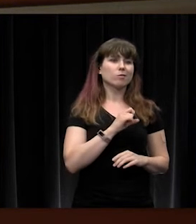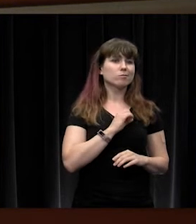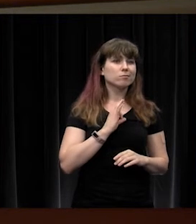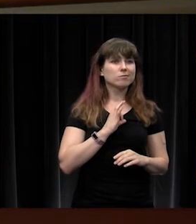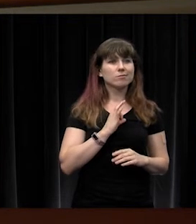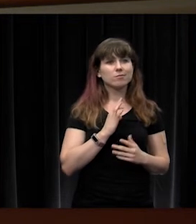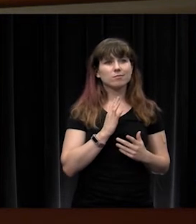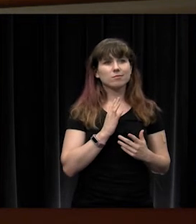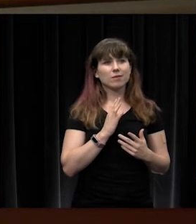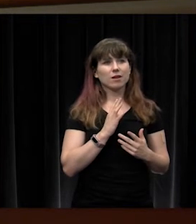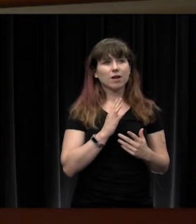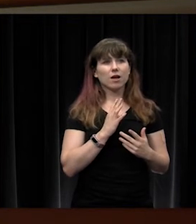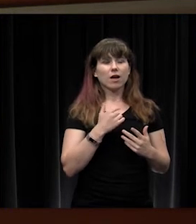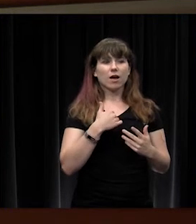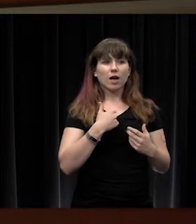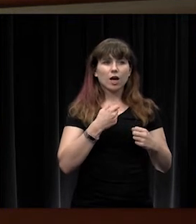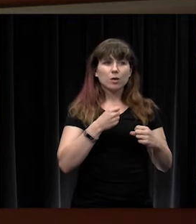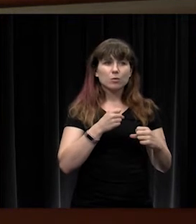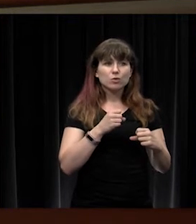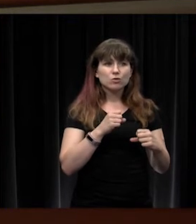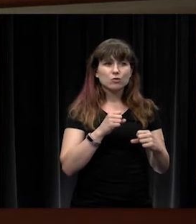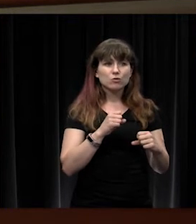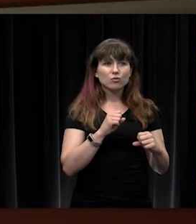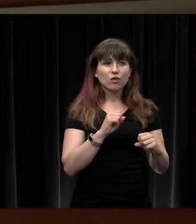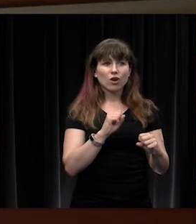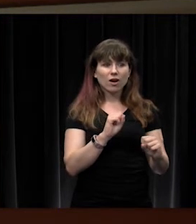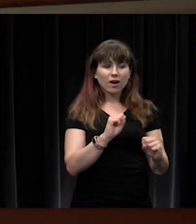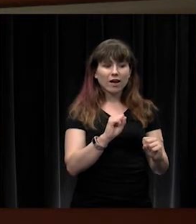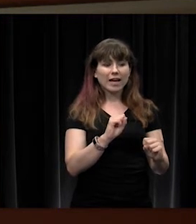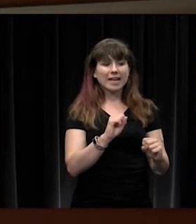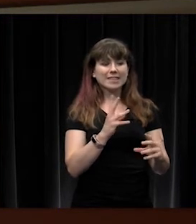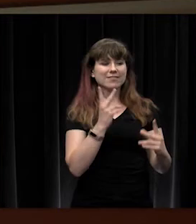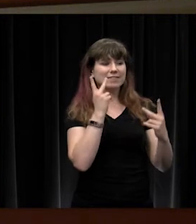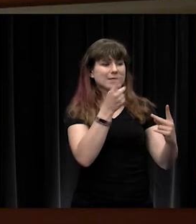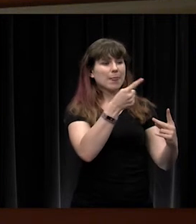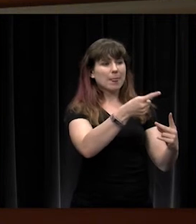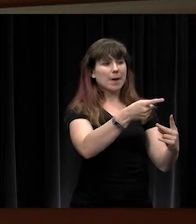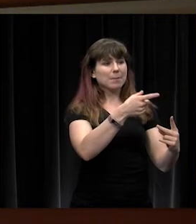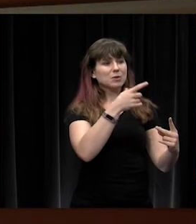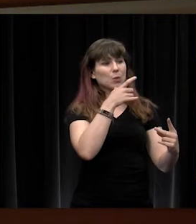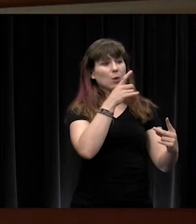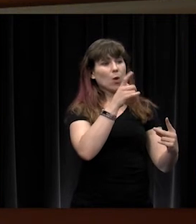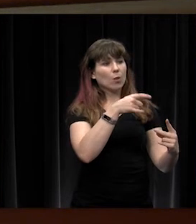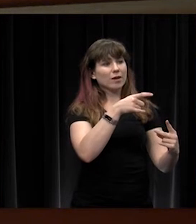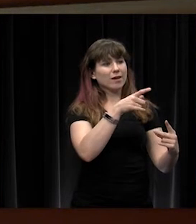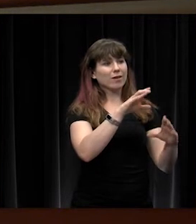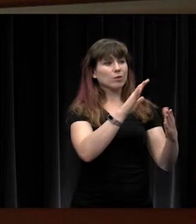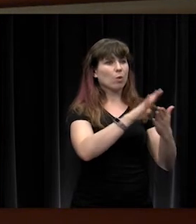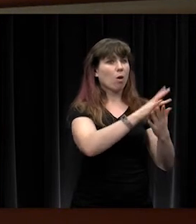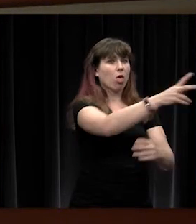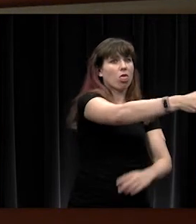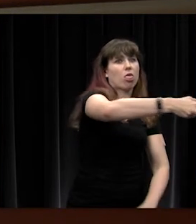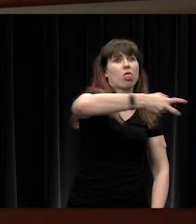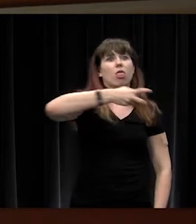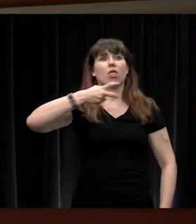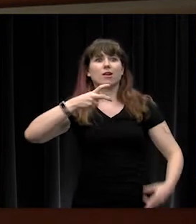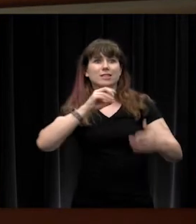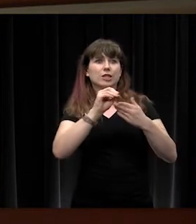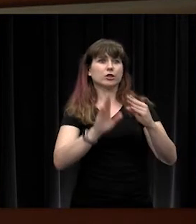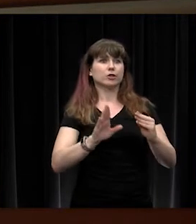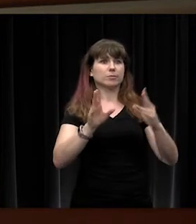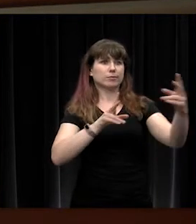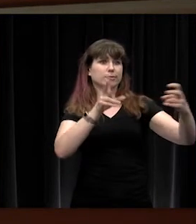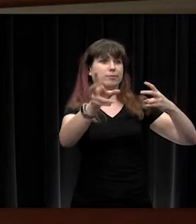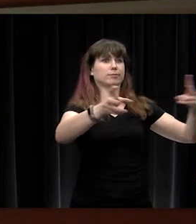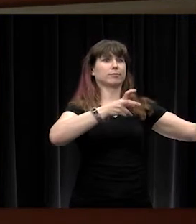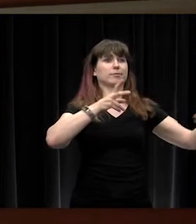taking the approach I'm trying to get to them without trying to pull them out of their schools. And so I have a pretty aggressive schedule the